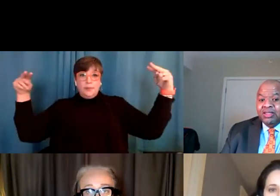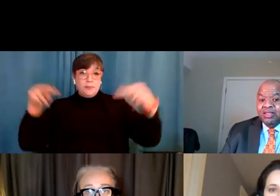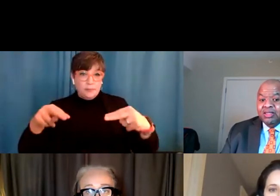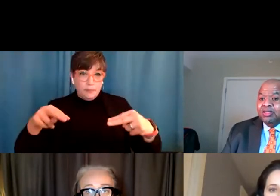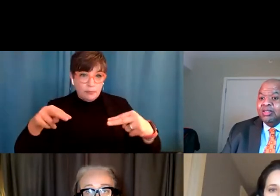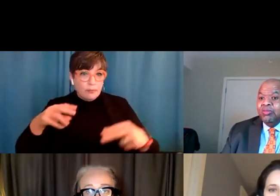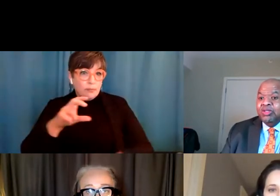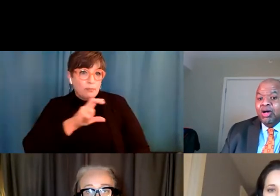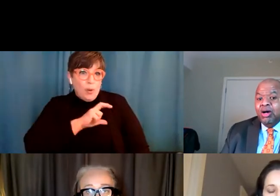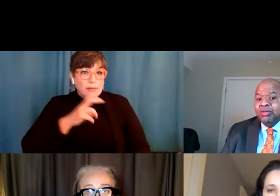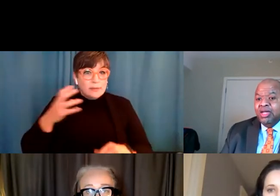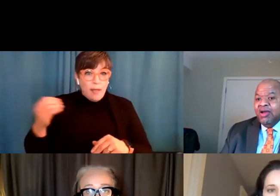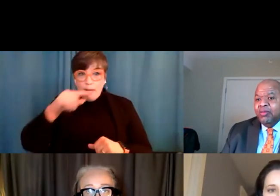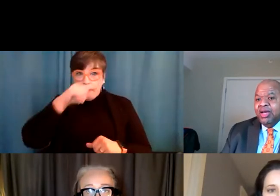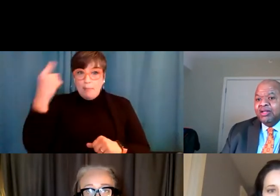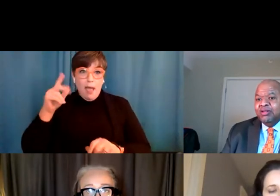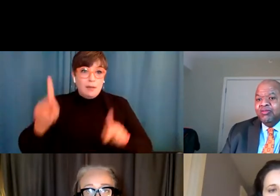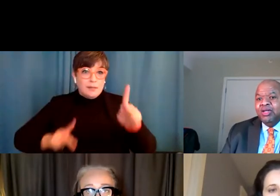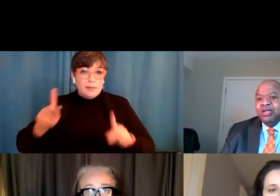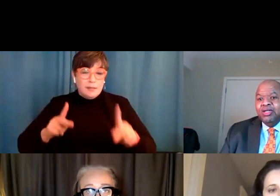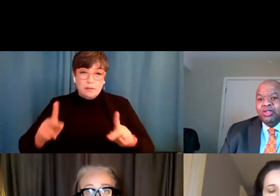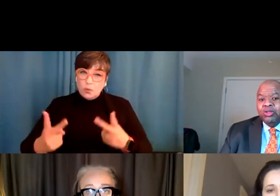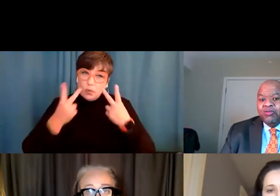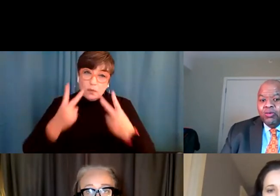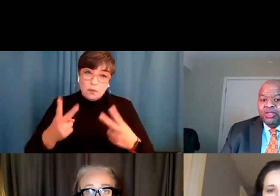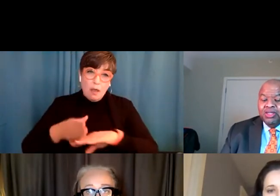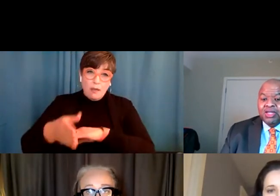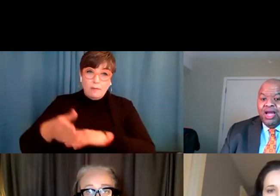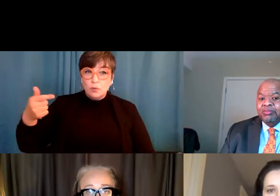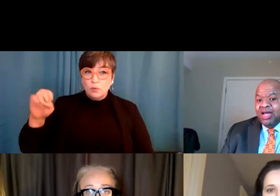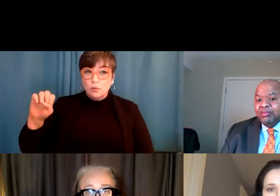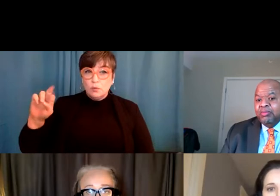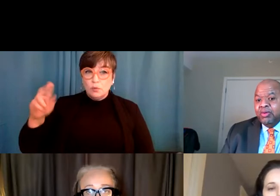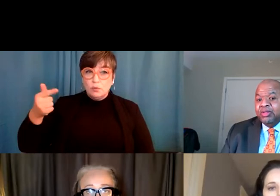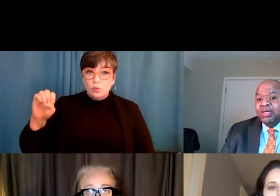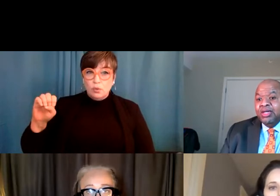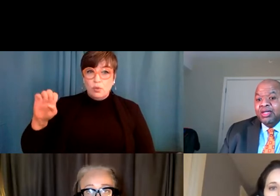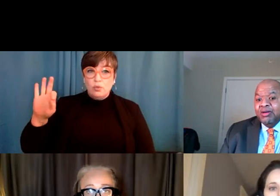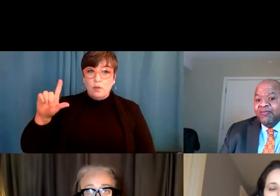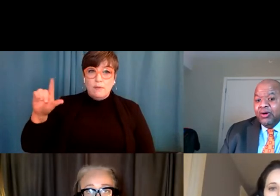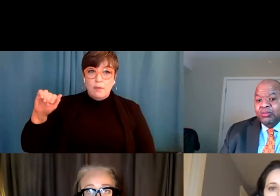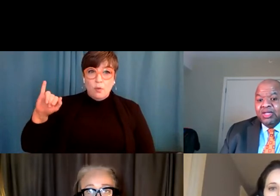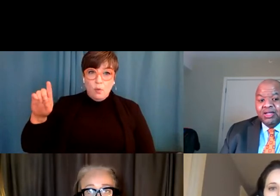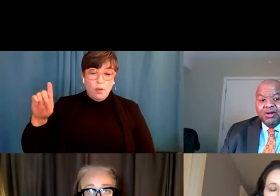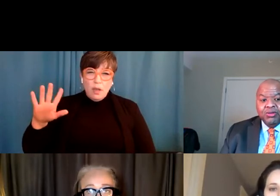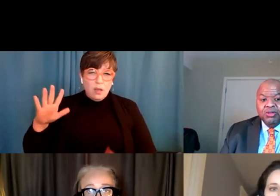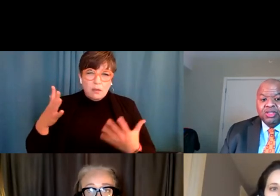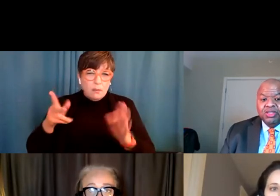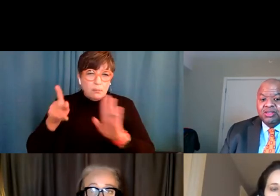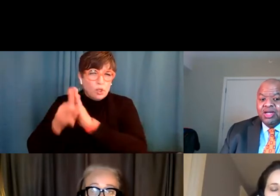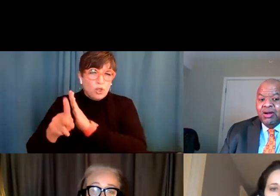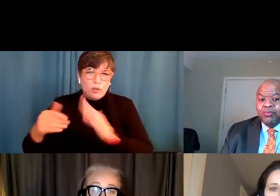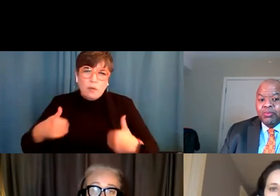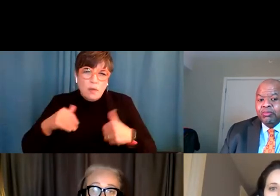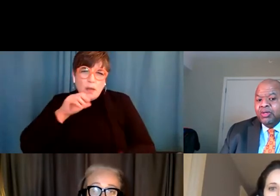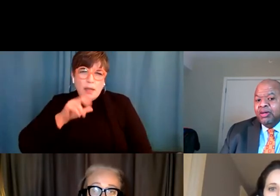police and Black citizens that we saw in the aftermath of George Floyd's untimely murder confirms that the Kerner